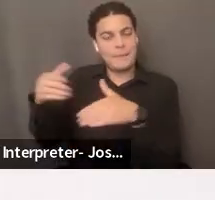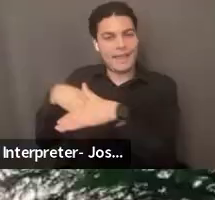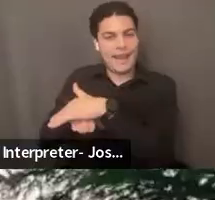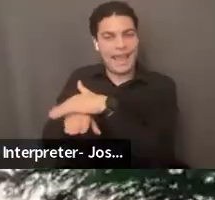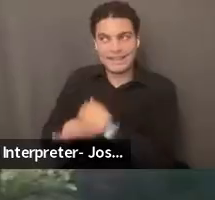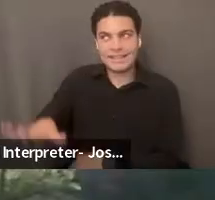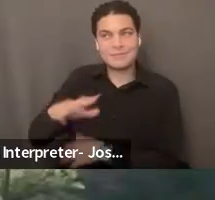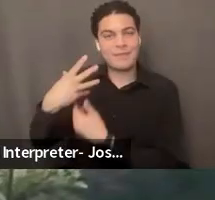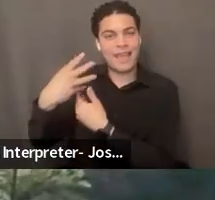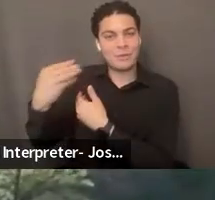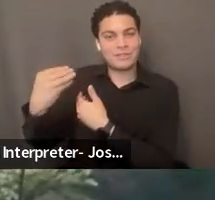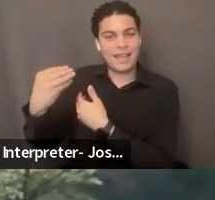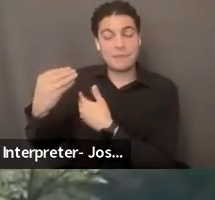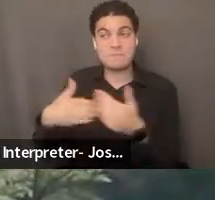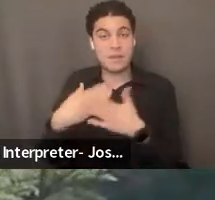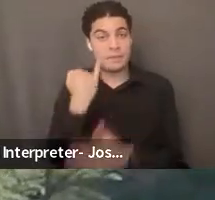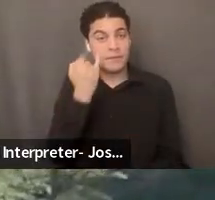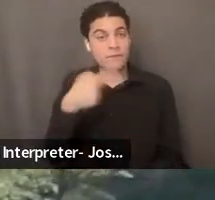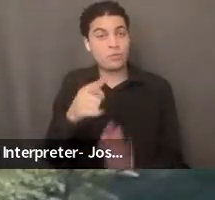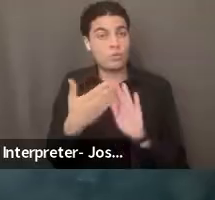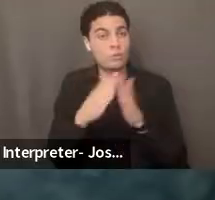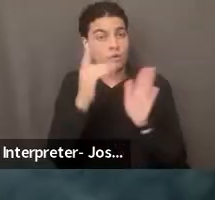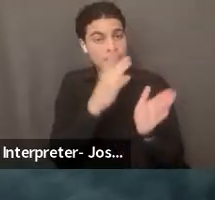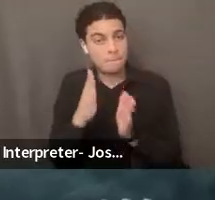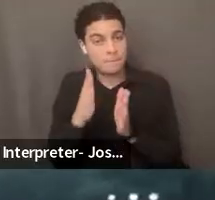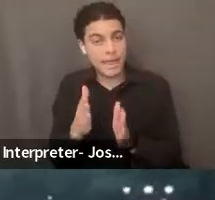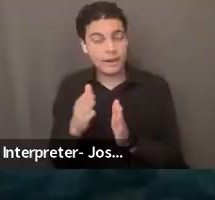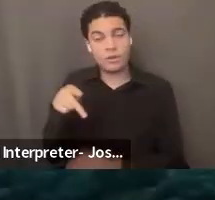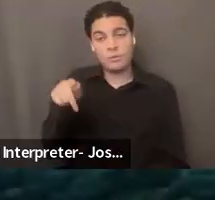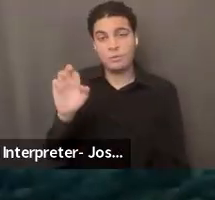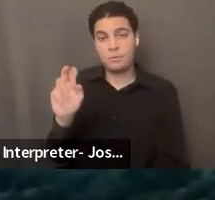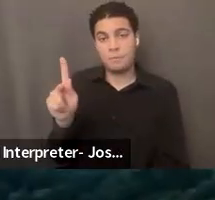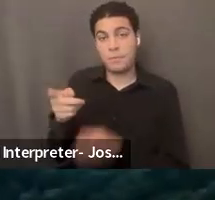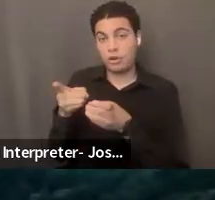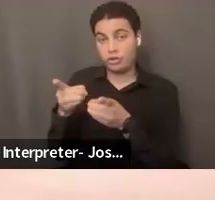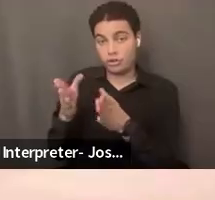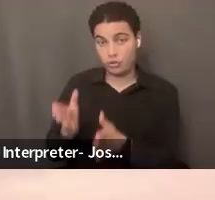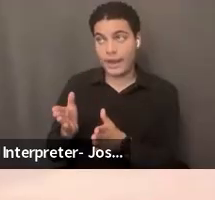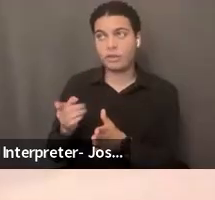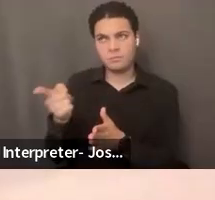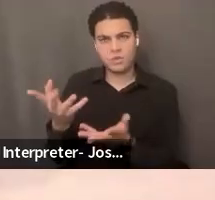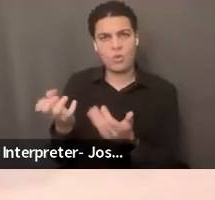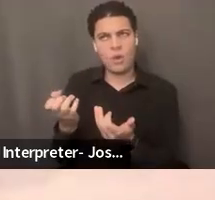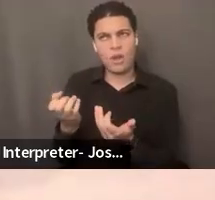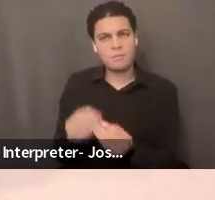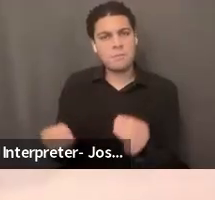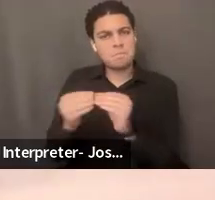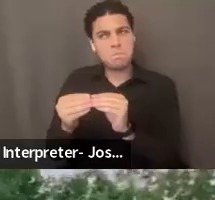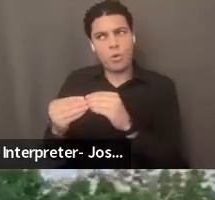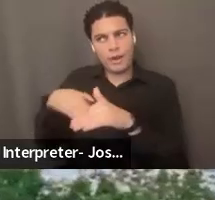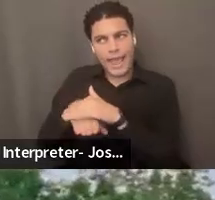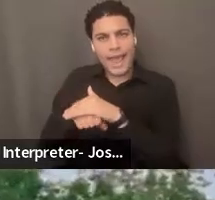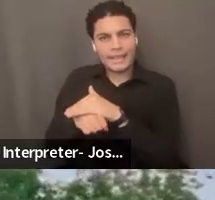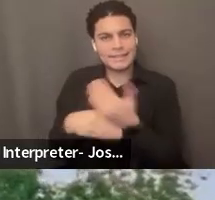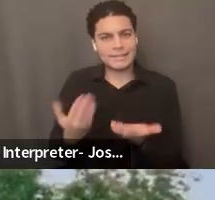parks director, or an investor looking to support inclusive innovation, we invite you to partner with us. At BoardSafe, we build more than